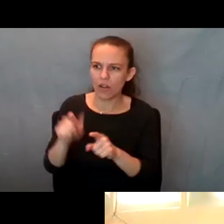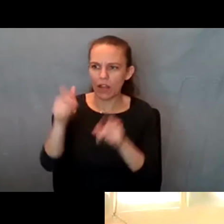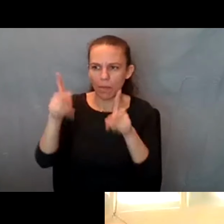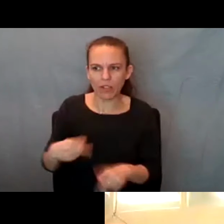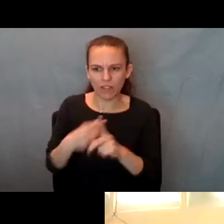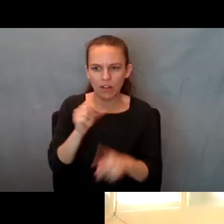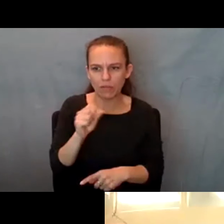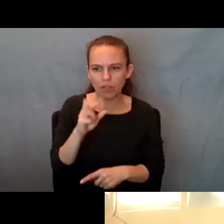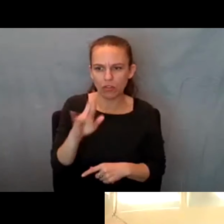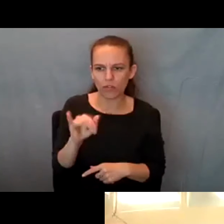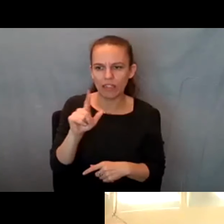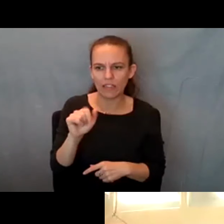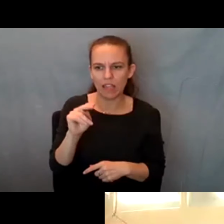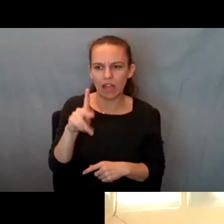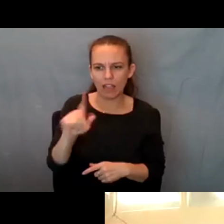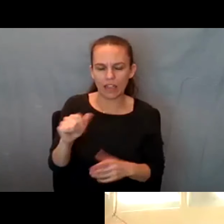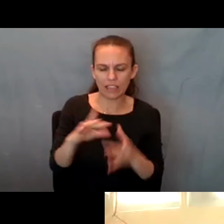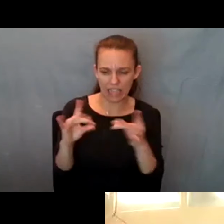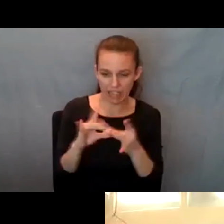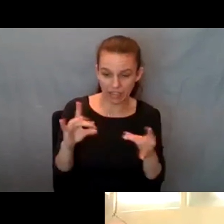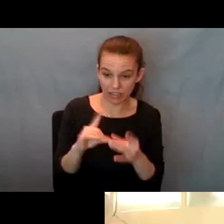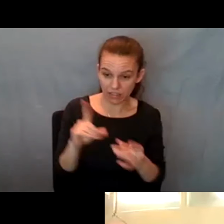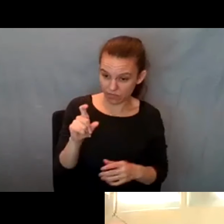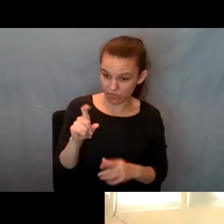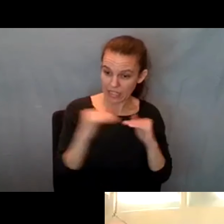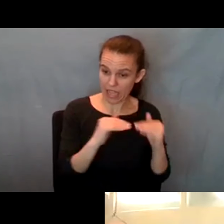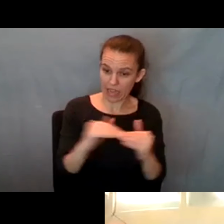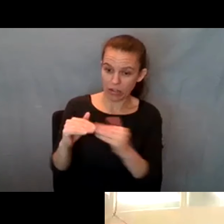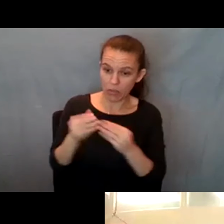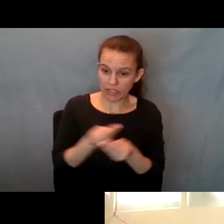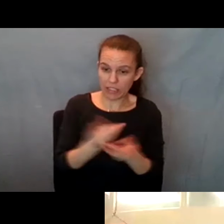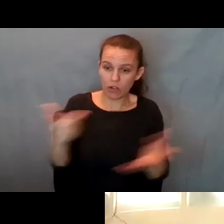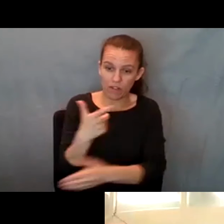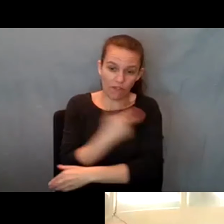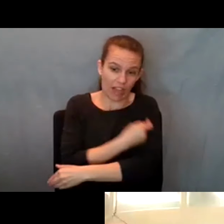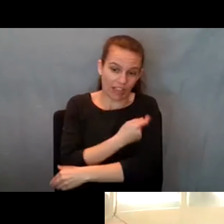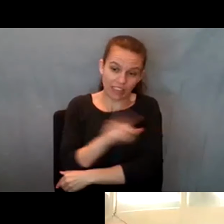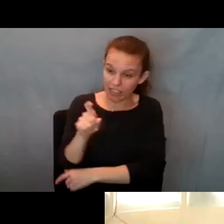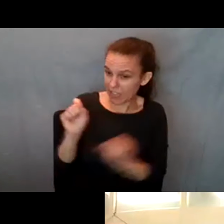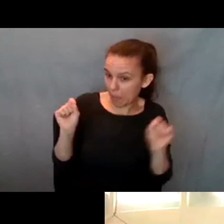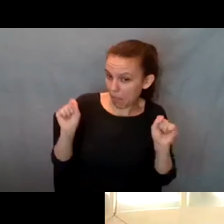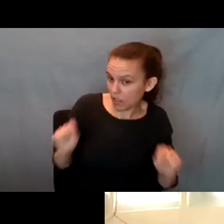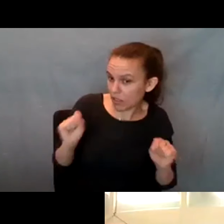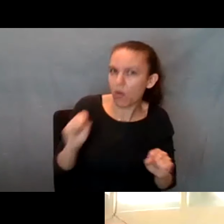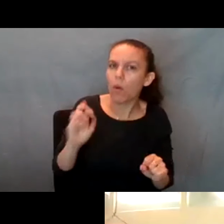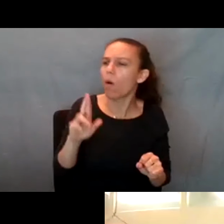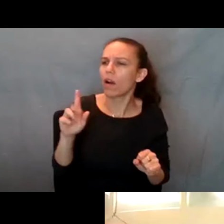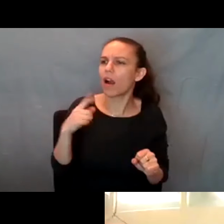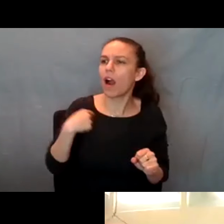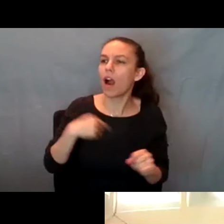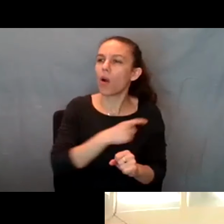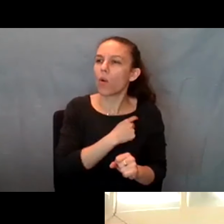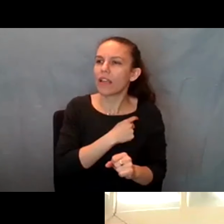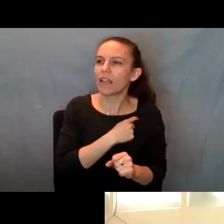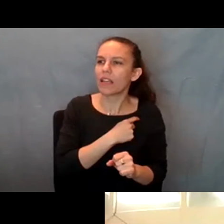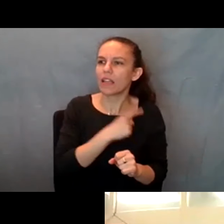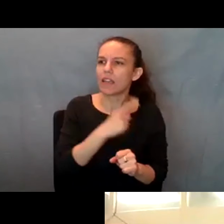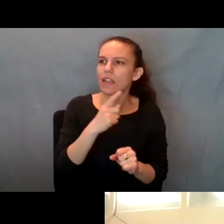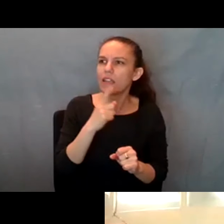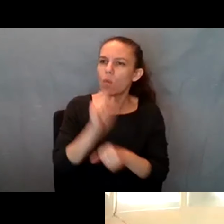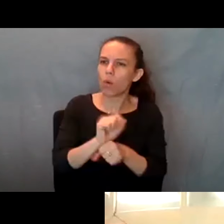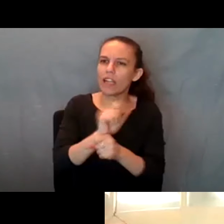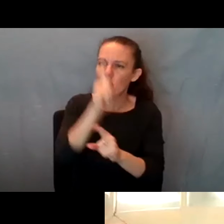Lanka says, is equitable distribution of vaccines, is it possible, or are we going towards moral failure? I think